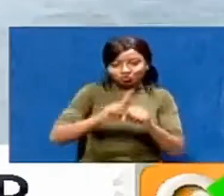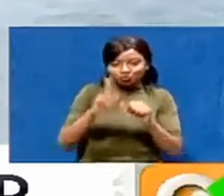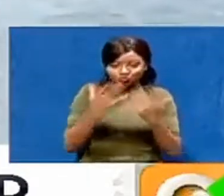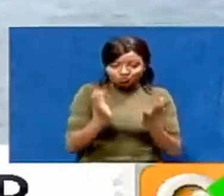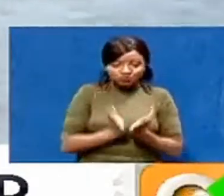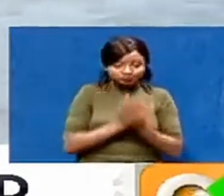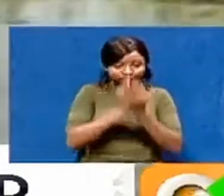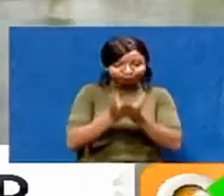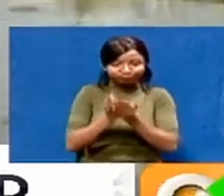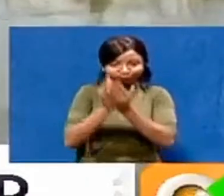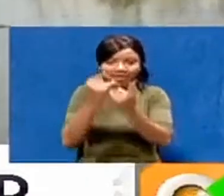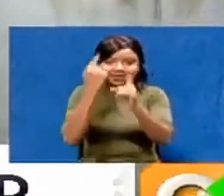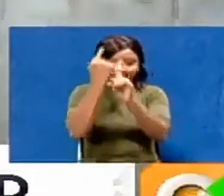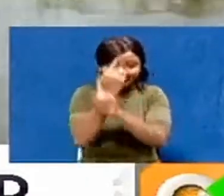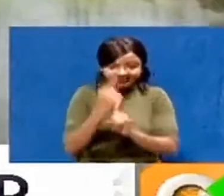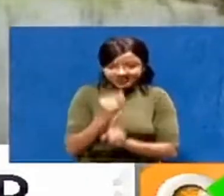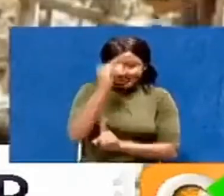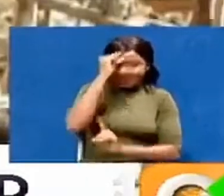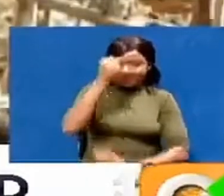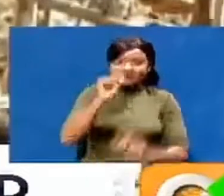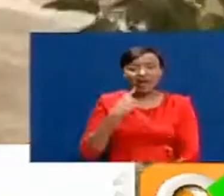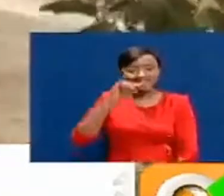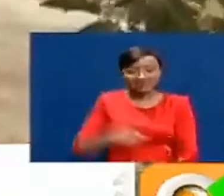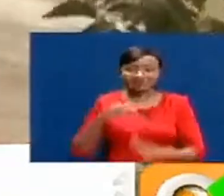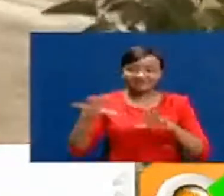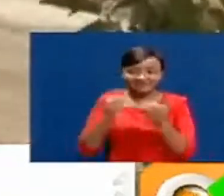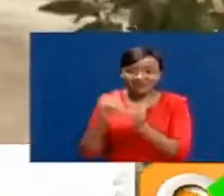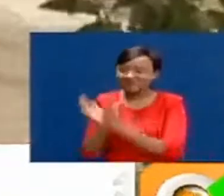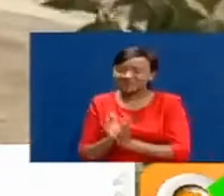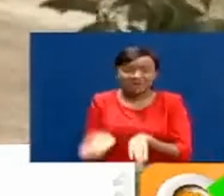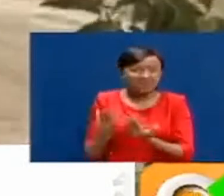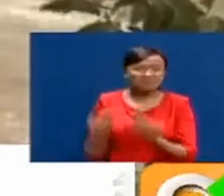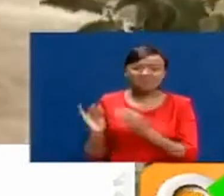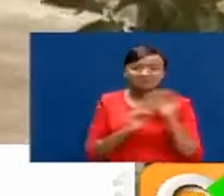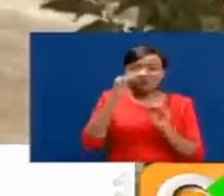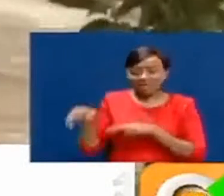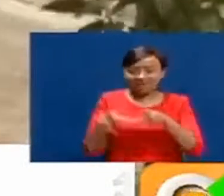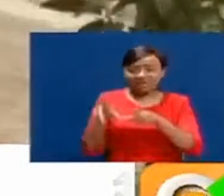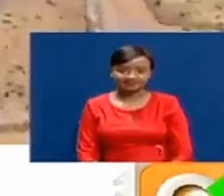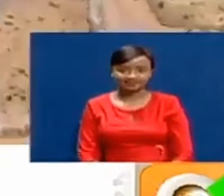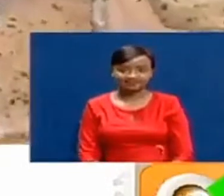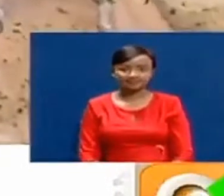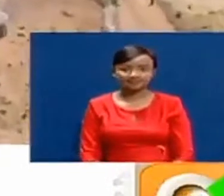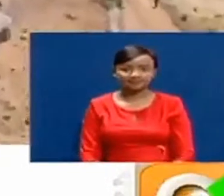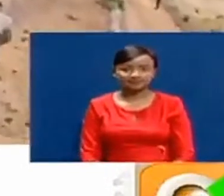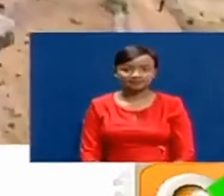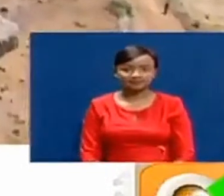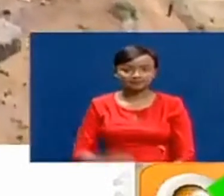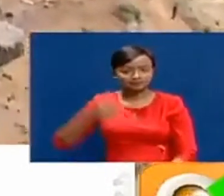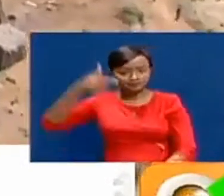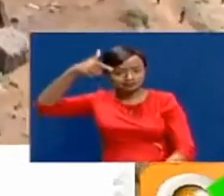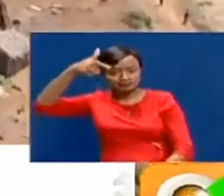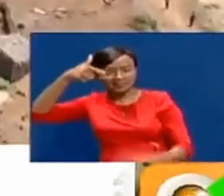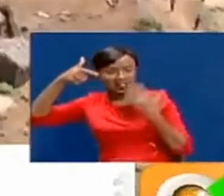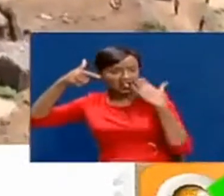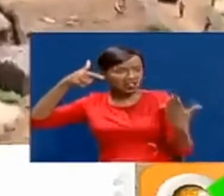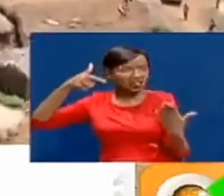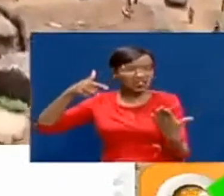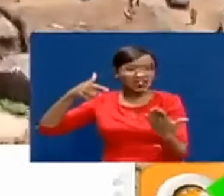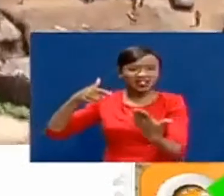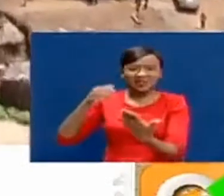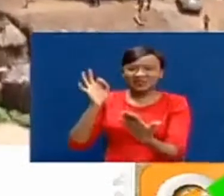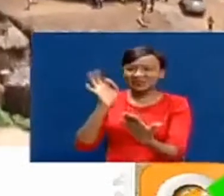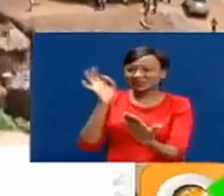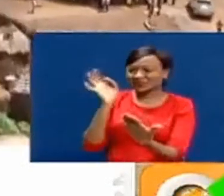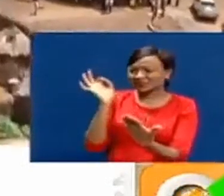dead and more than 800,000 people displaced since the start of the floods? From above, the extent of the damage by